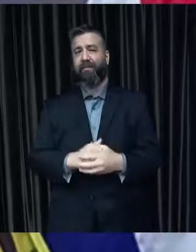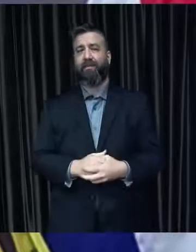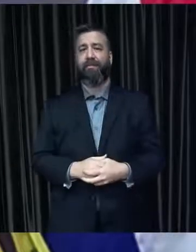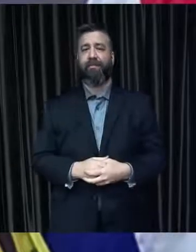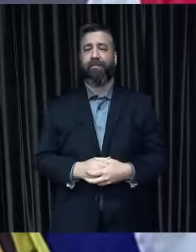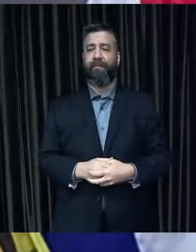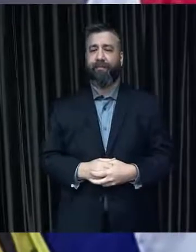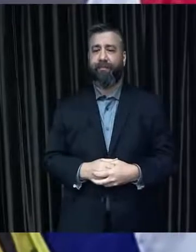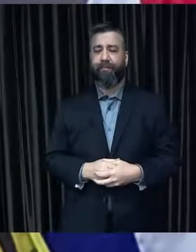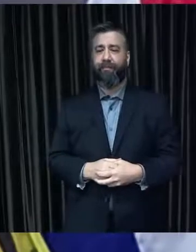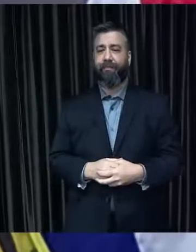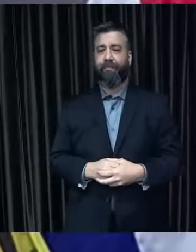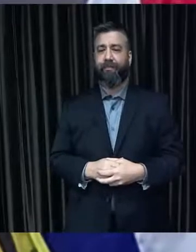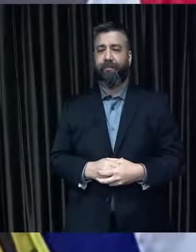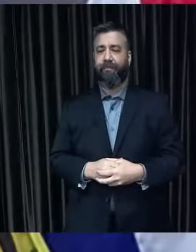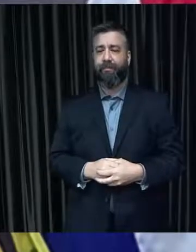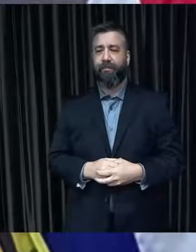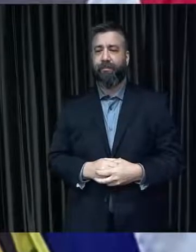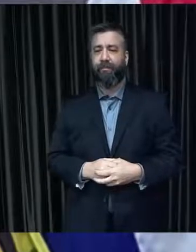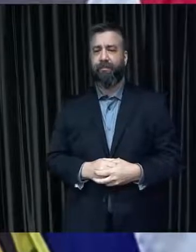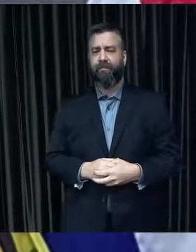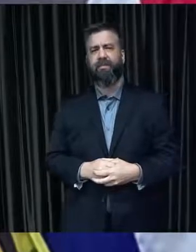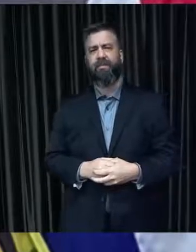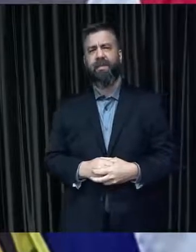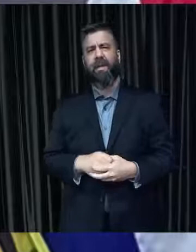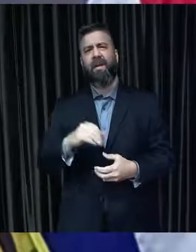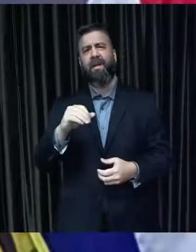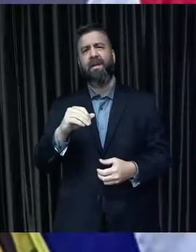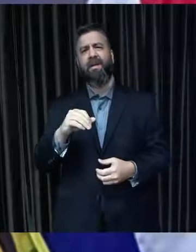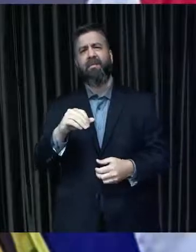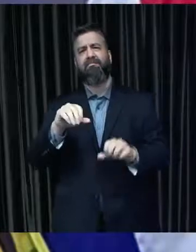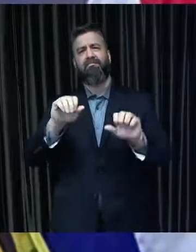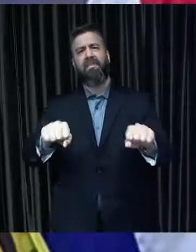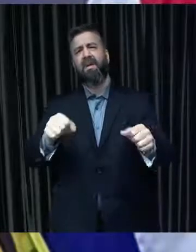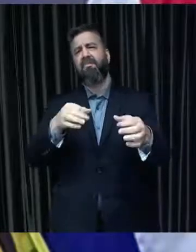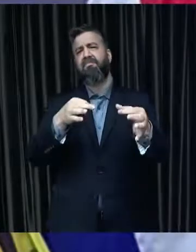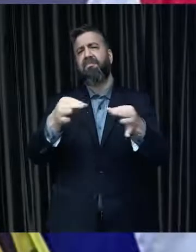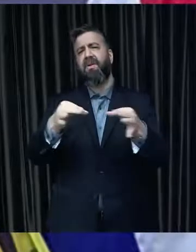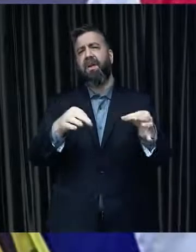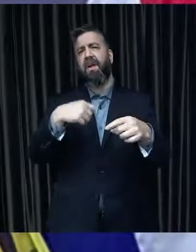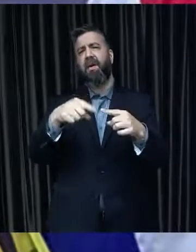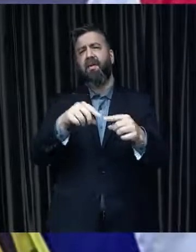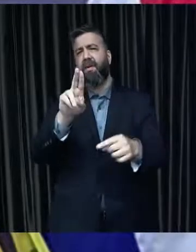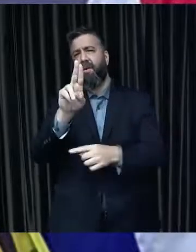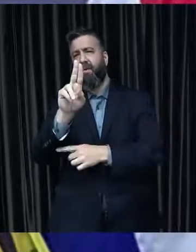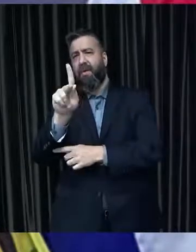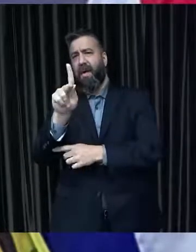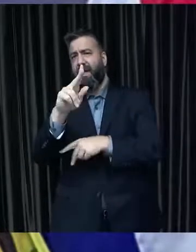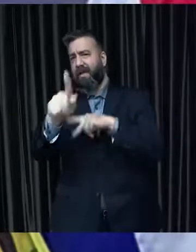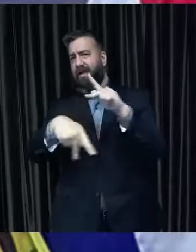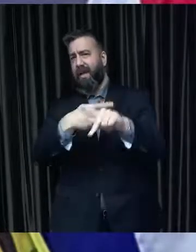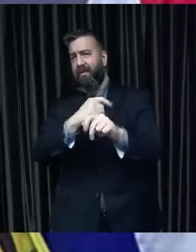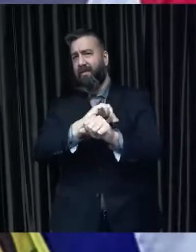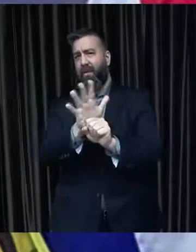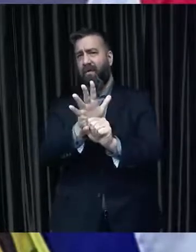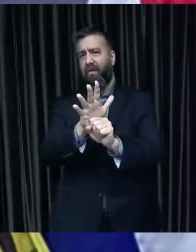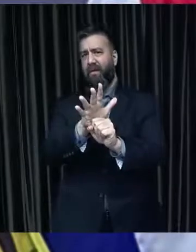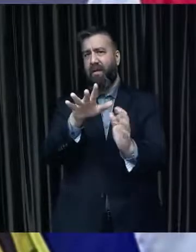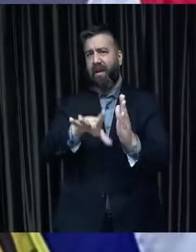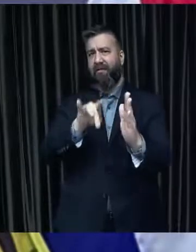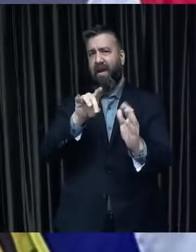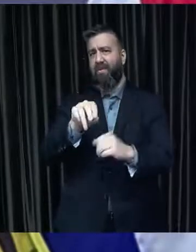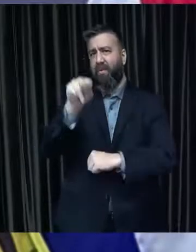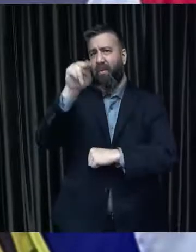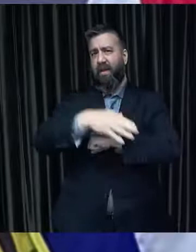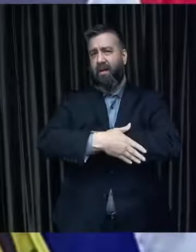Page, can you talk a little bit about the UK variant that they found in Water Creek in North County? The question is